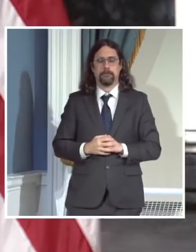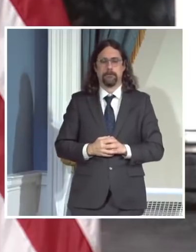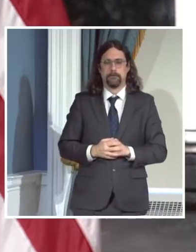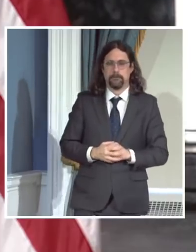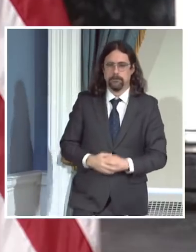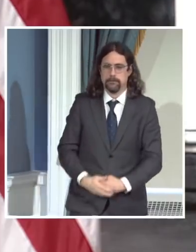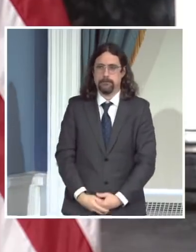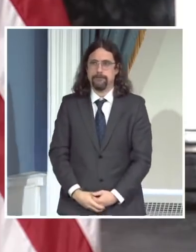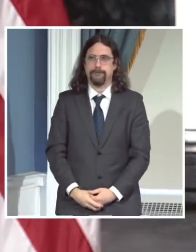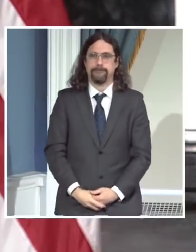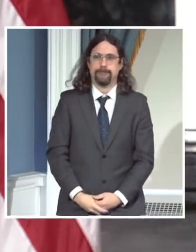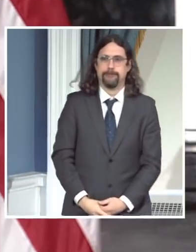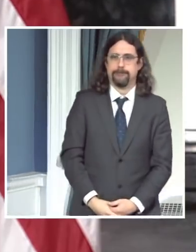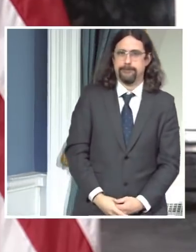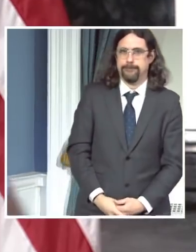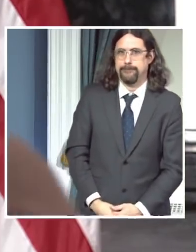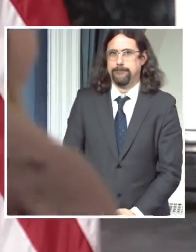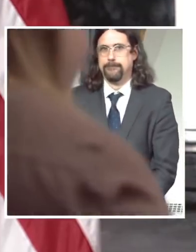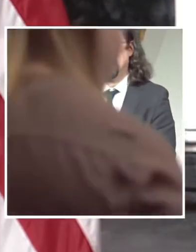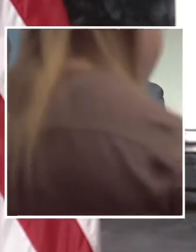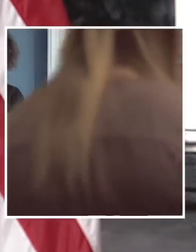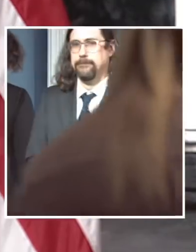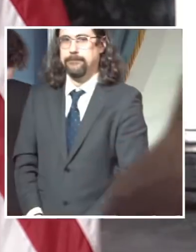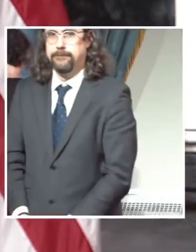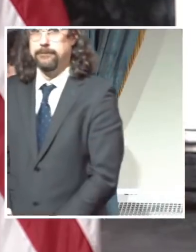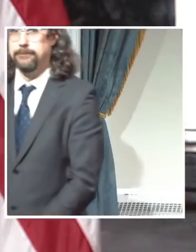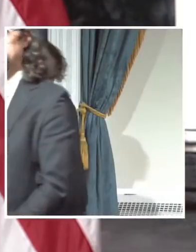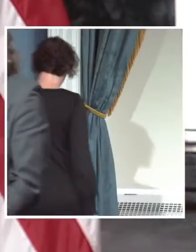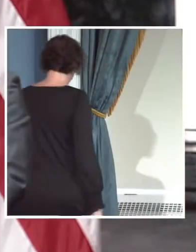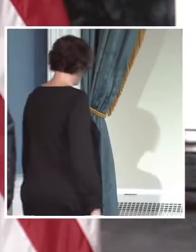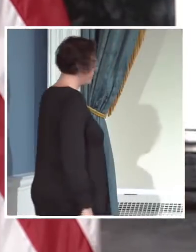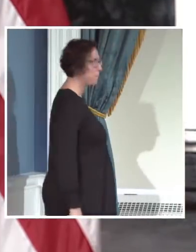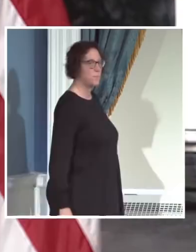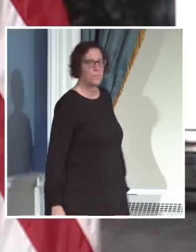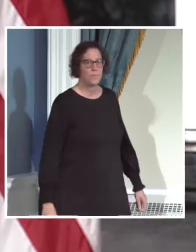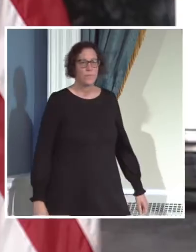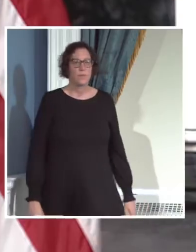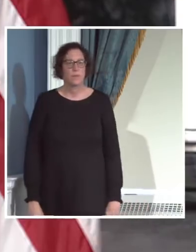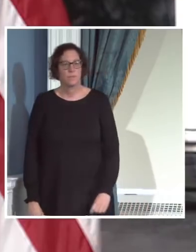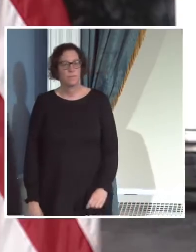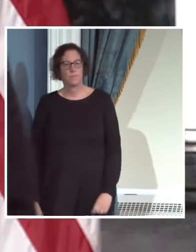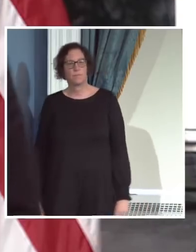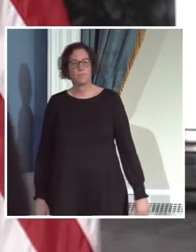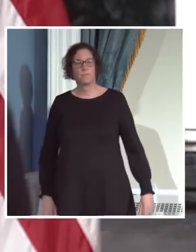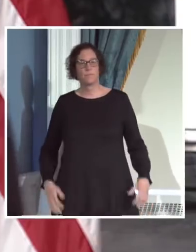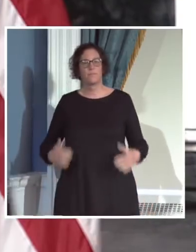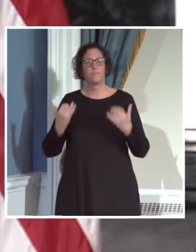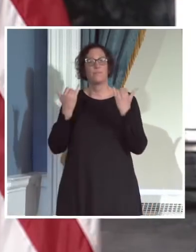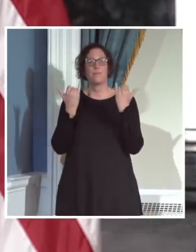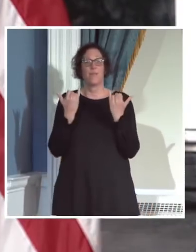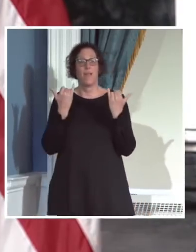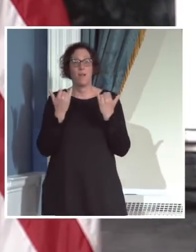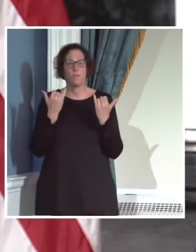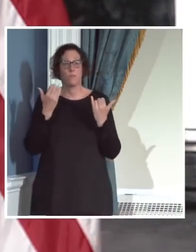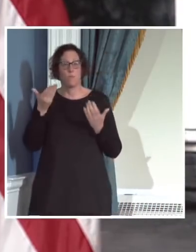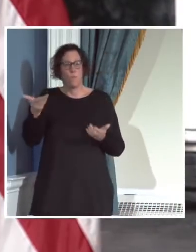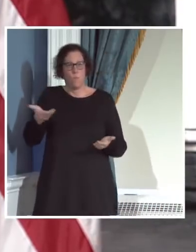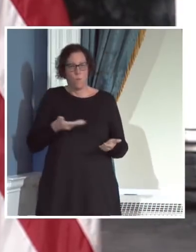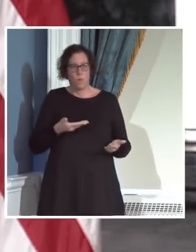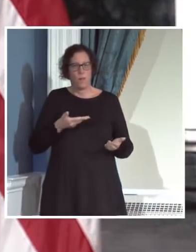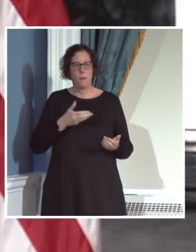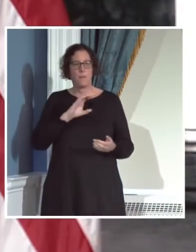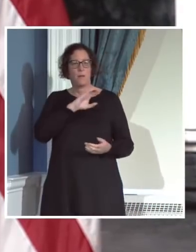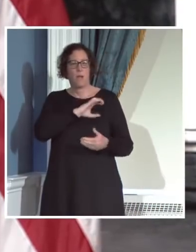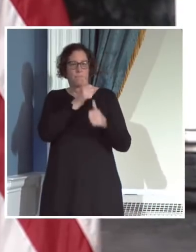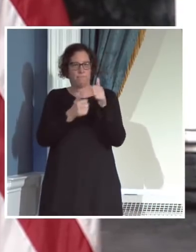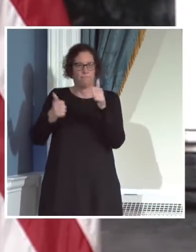we finish the main portion of the press conference. And welcome to the call, Dermot Shea. And we will go ahead now